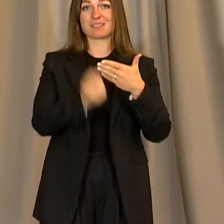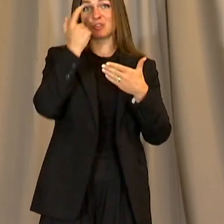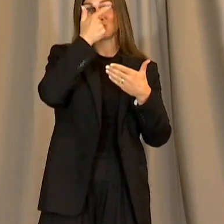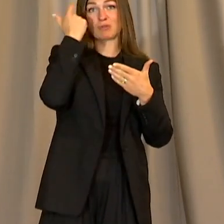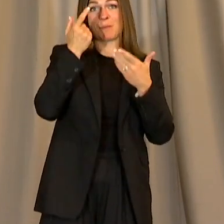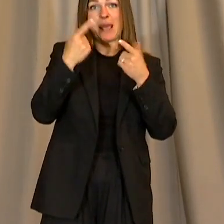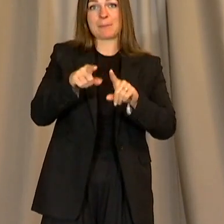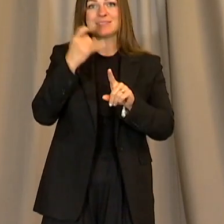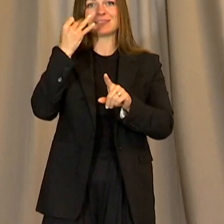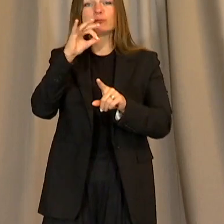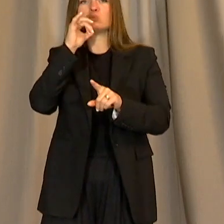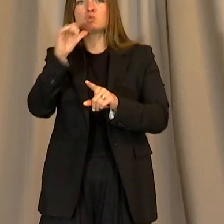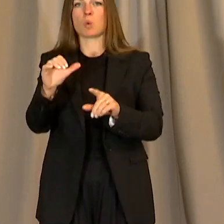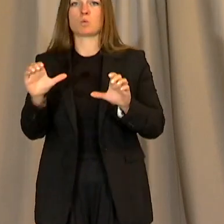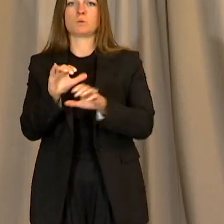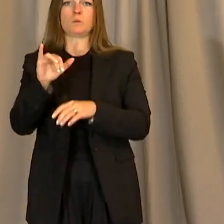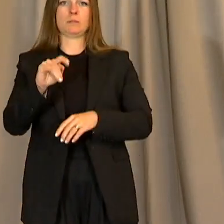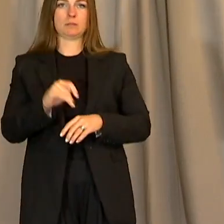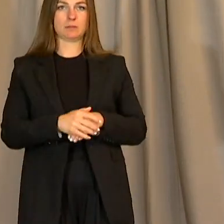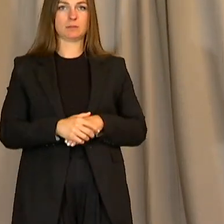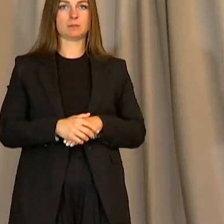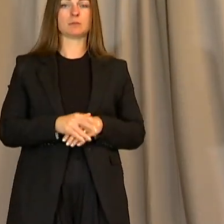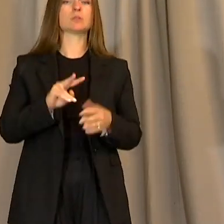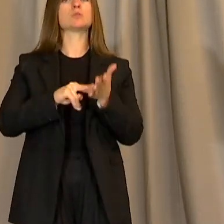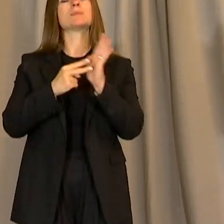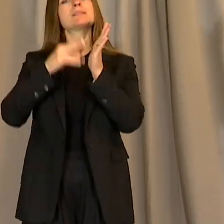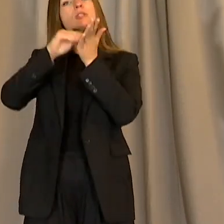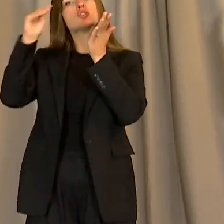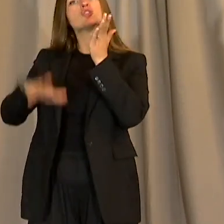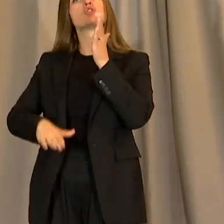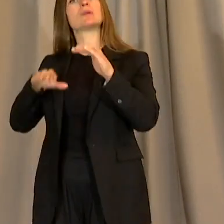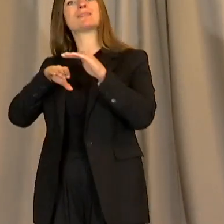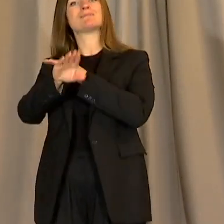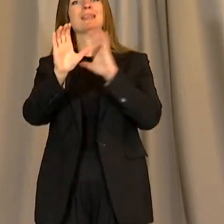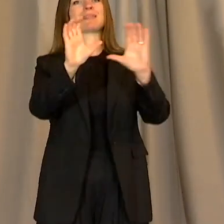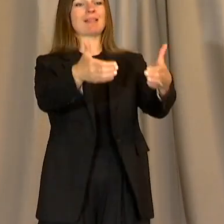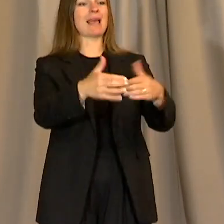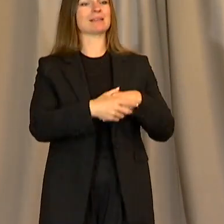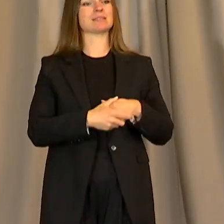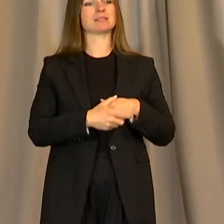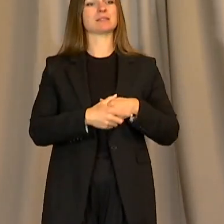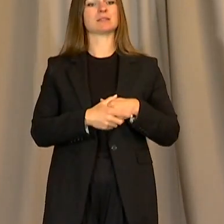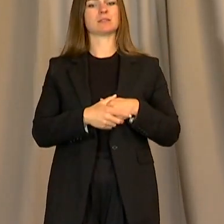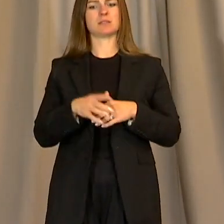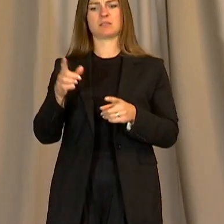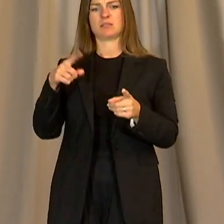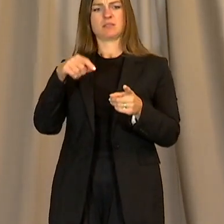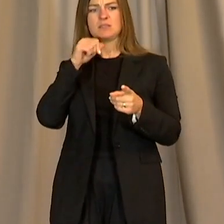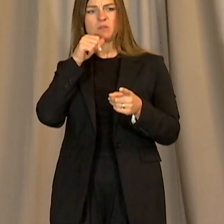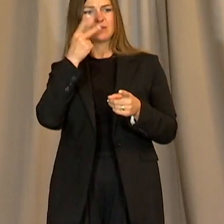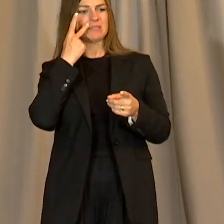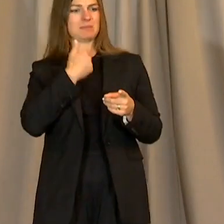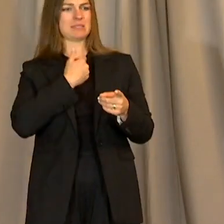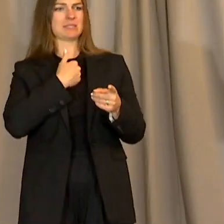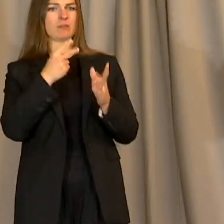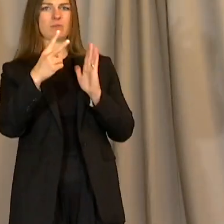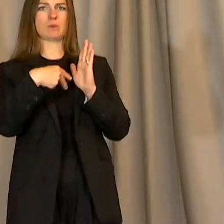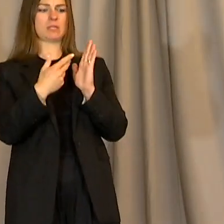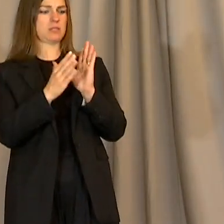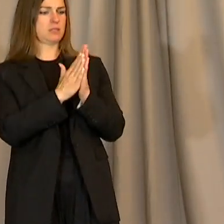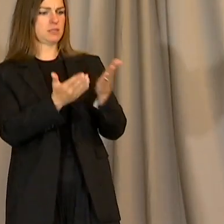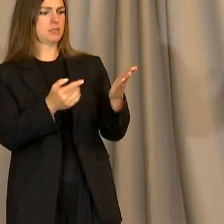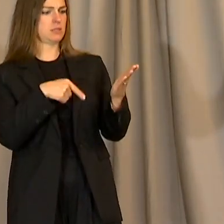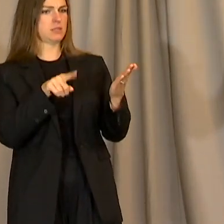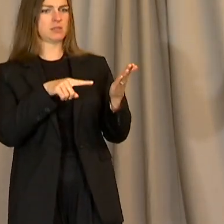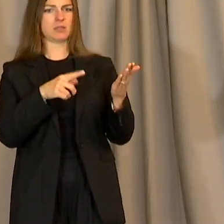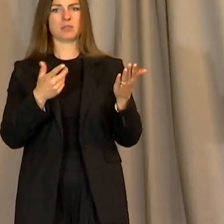it, right? So if a student is coming to class and not seeing them in the literature, that's a trauma. If a student is coming to class and